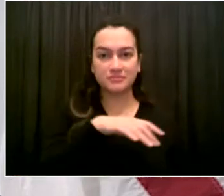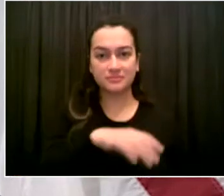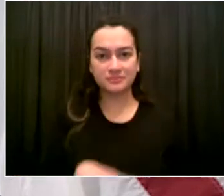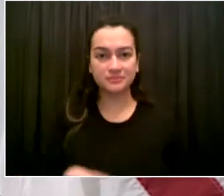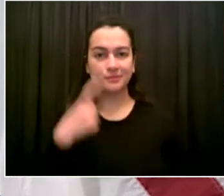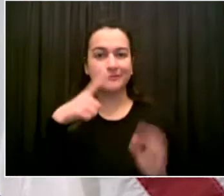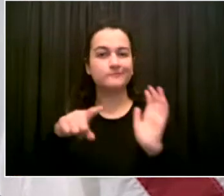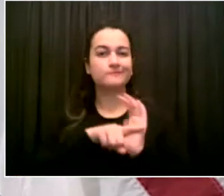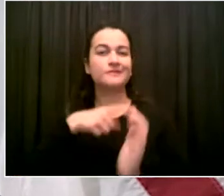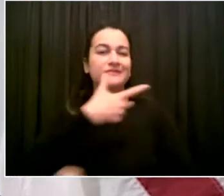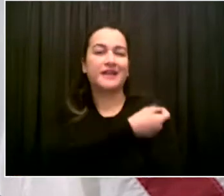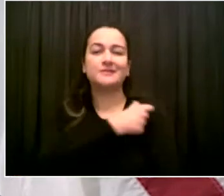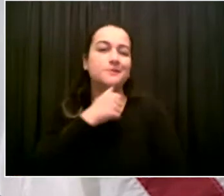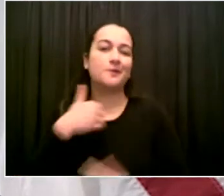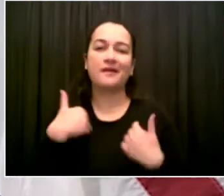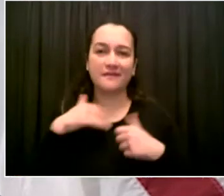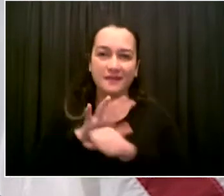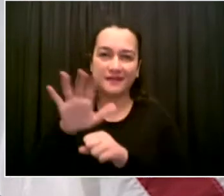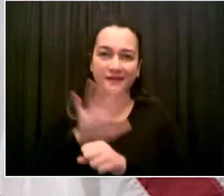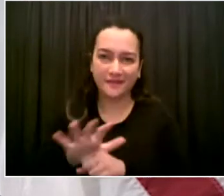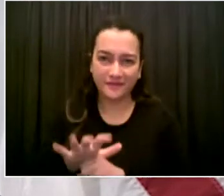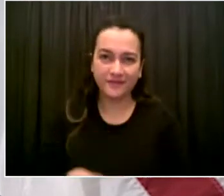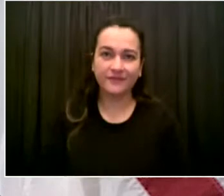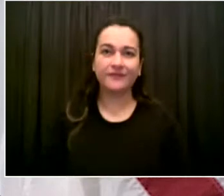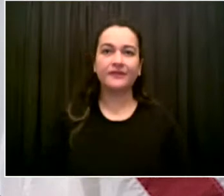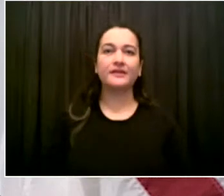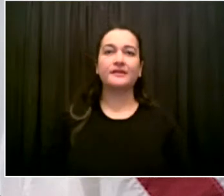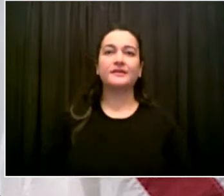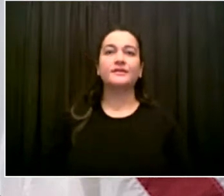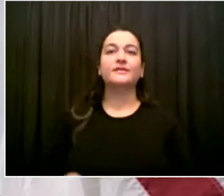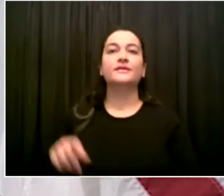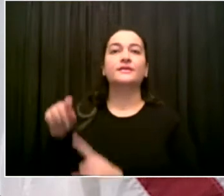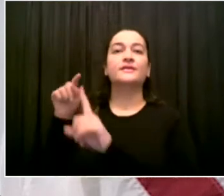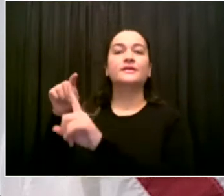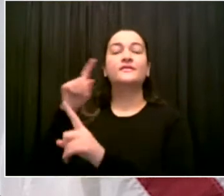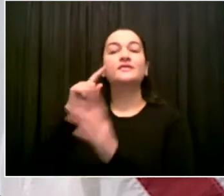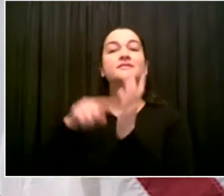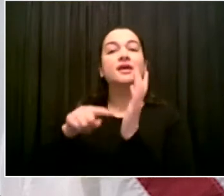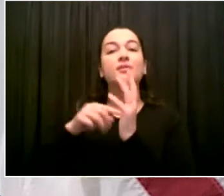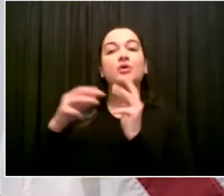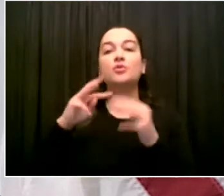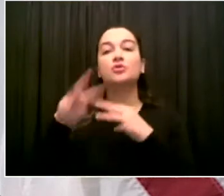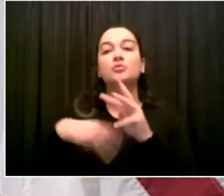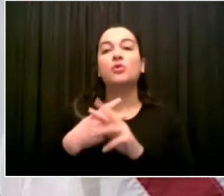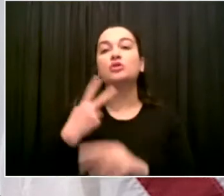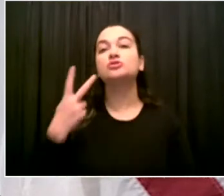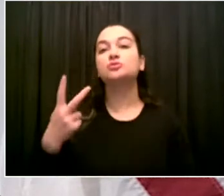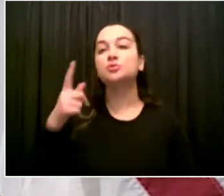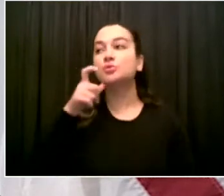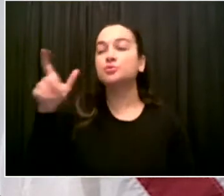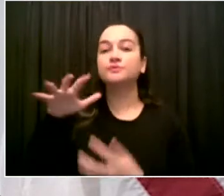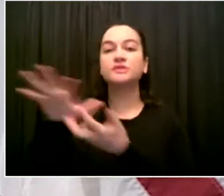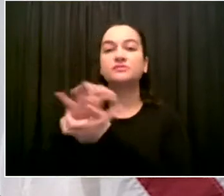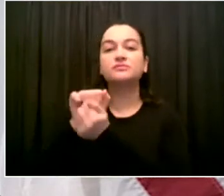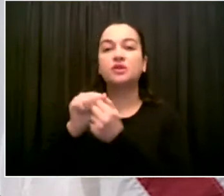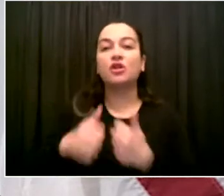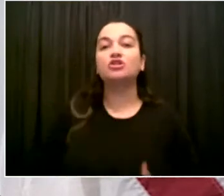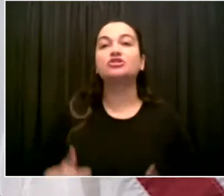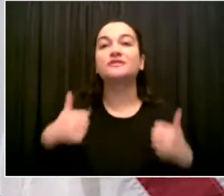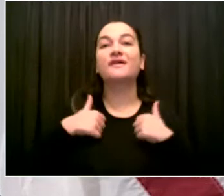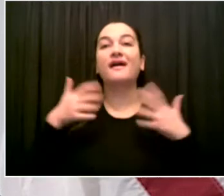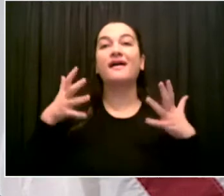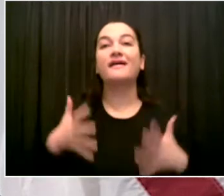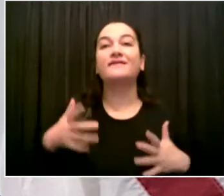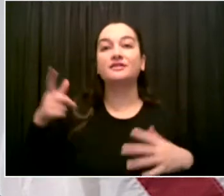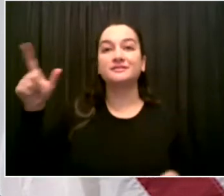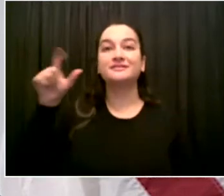And I had the honor of being with some of them yesterday in Coney Island at a wonderful Passover food distribution organized by the Jewish